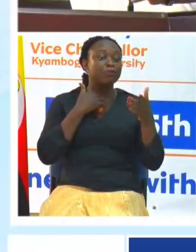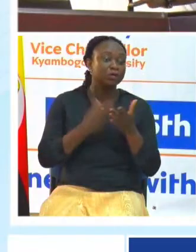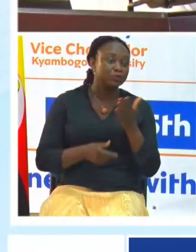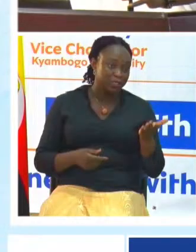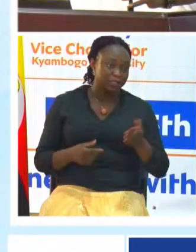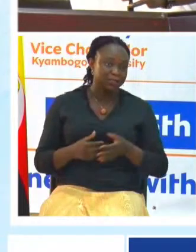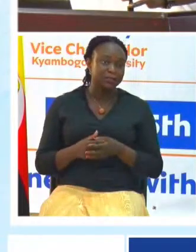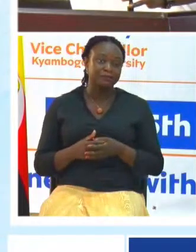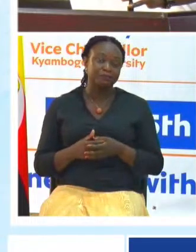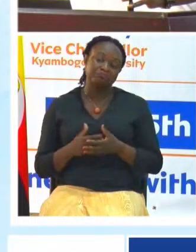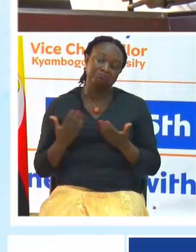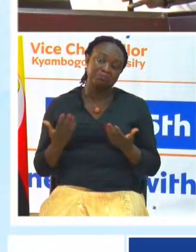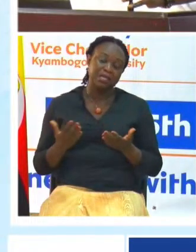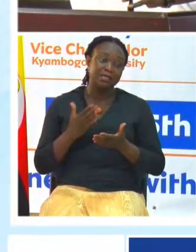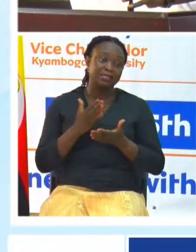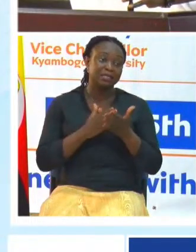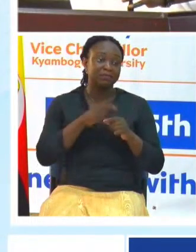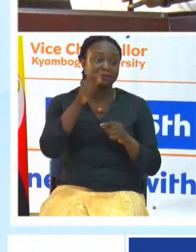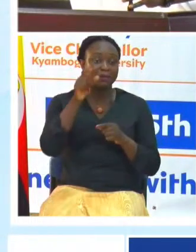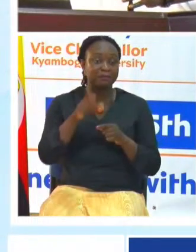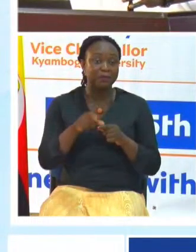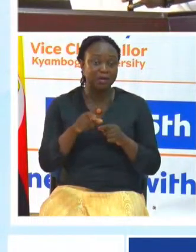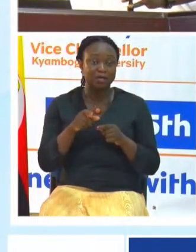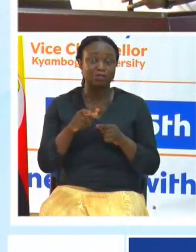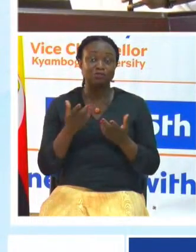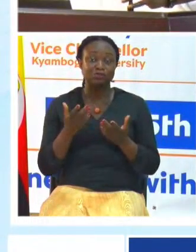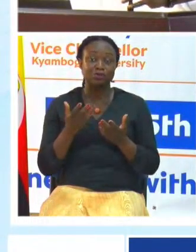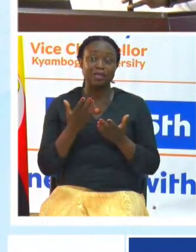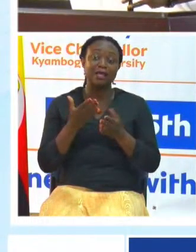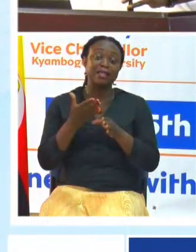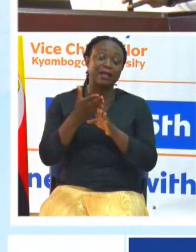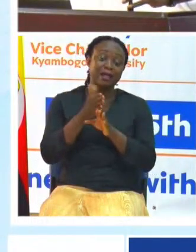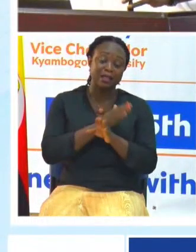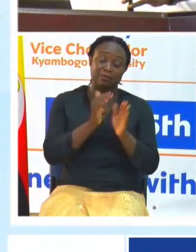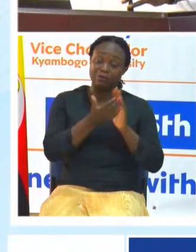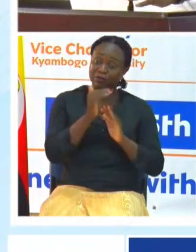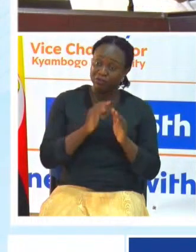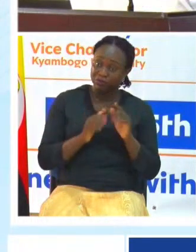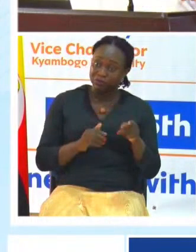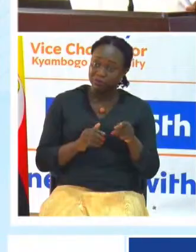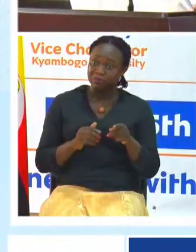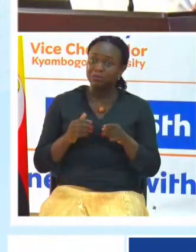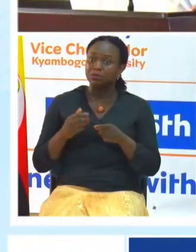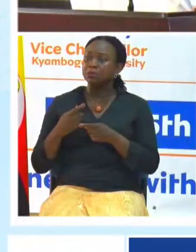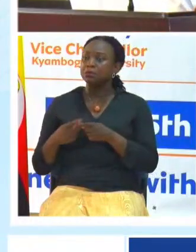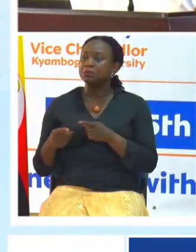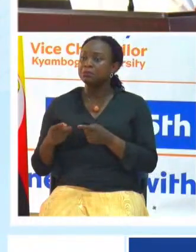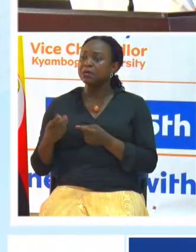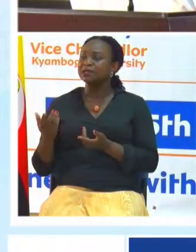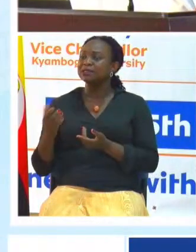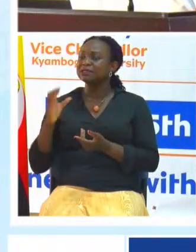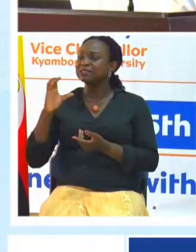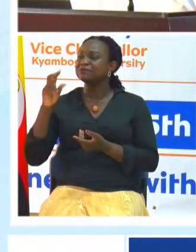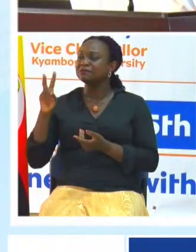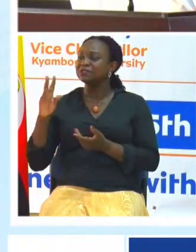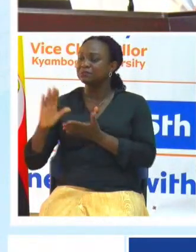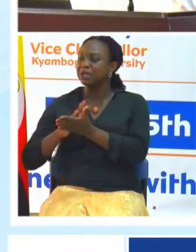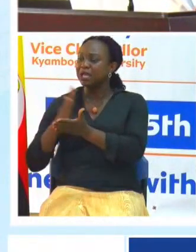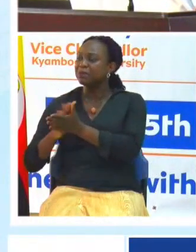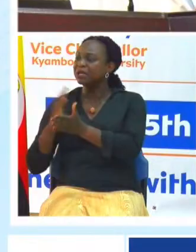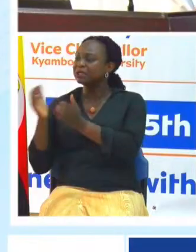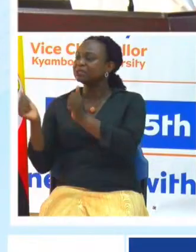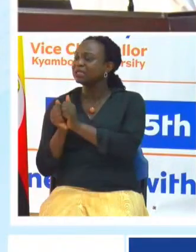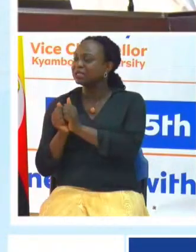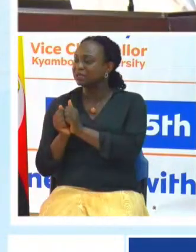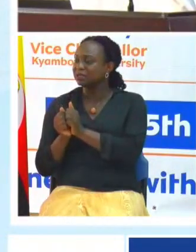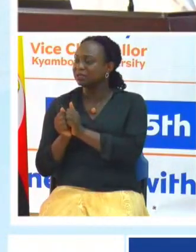So sometimes you find that someone is an early professional, but they are constructing a resume of about 10 pages.